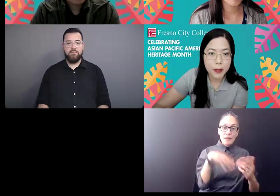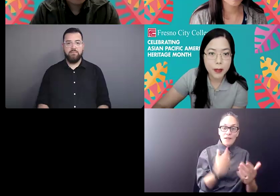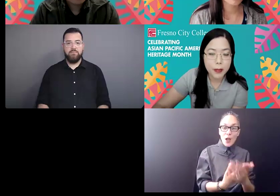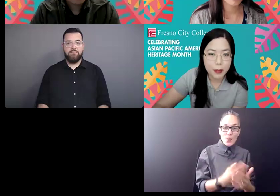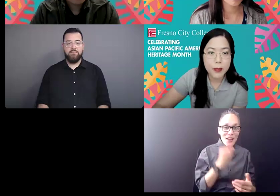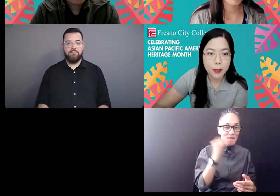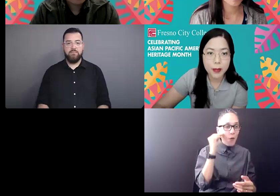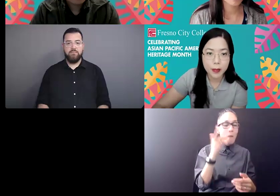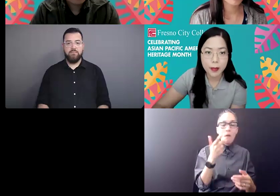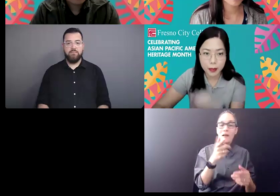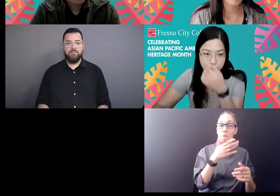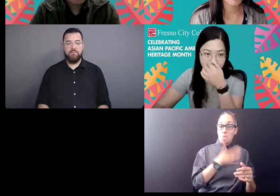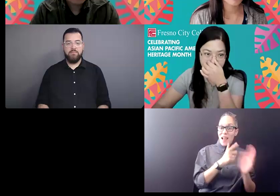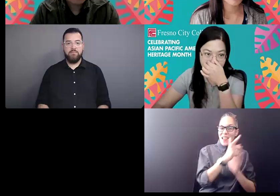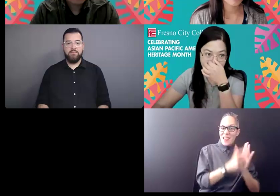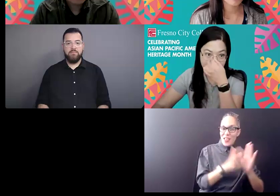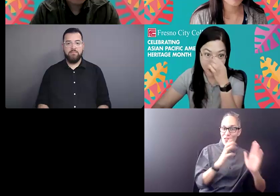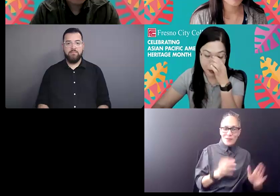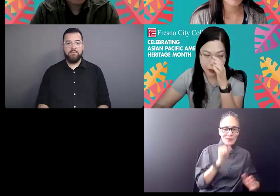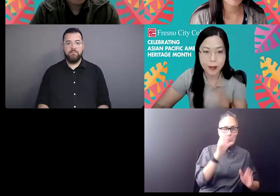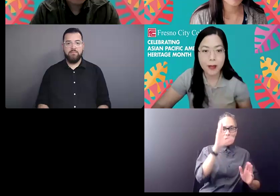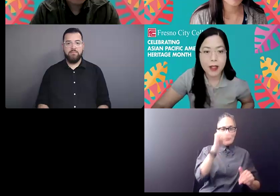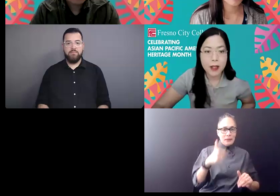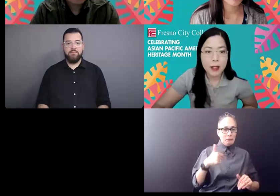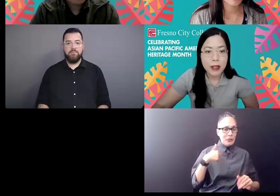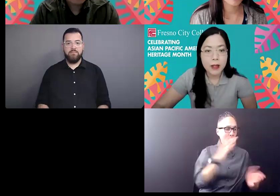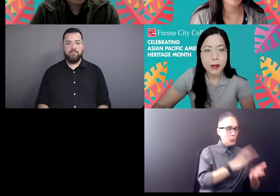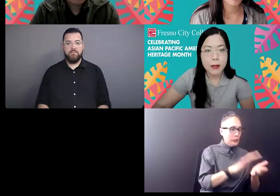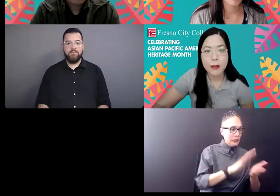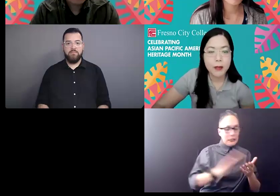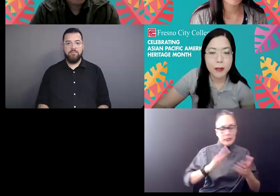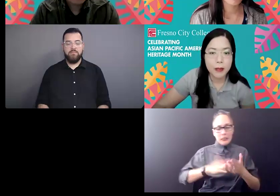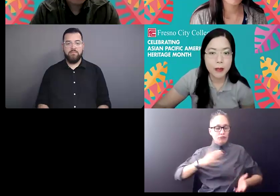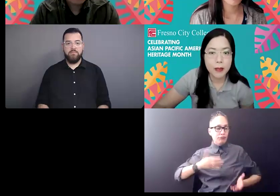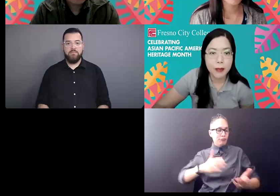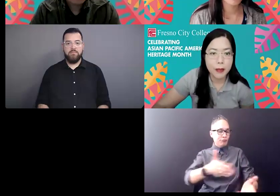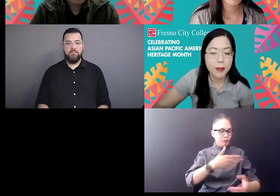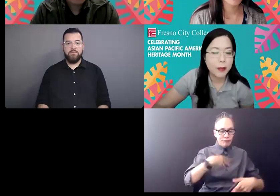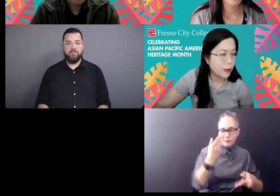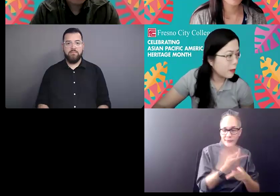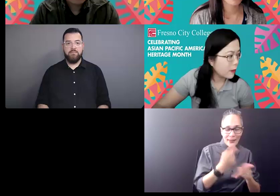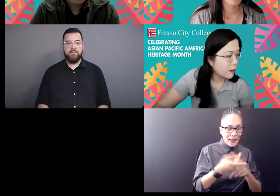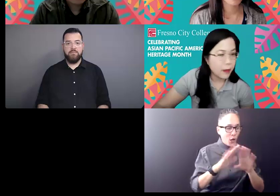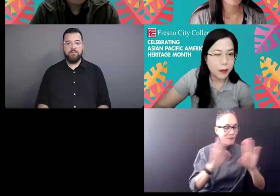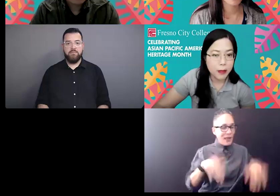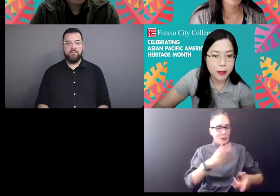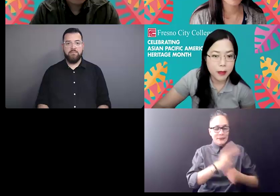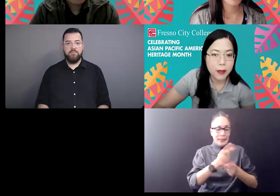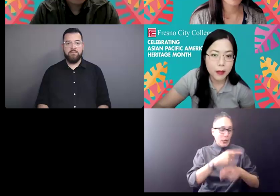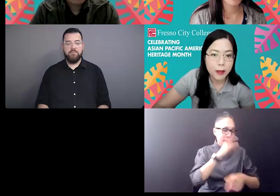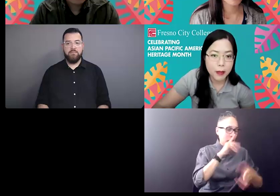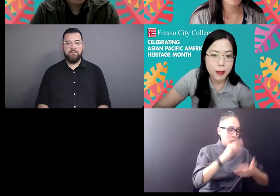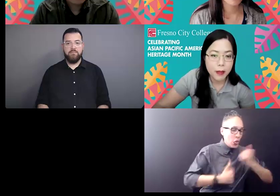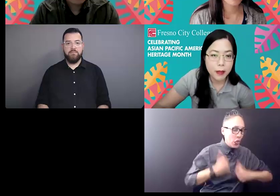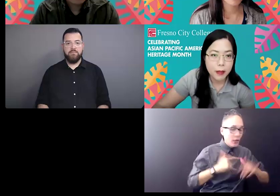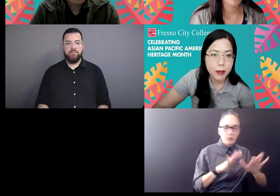you said, like your in-laws or your parents would not expect me to be, cleaning and, taking care of the kids. She's